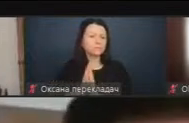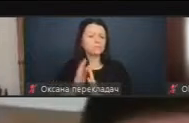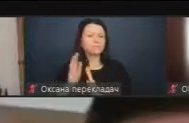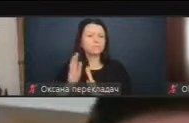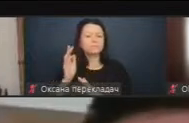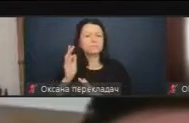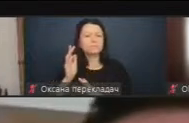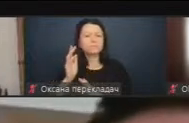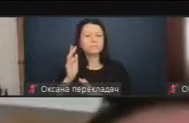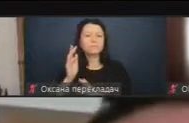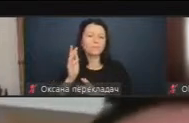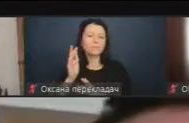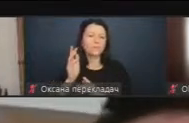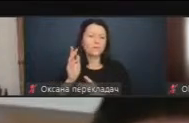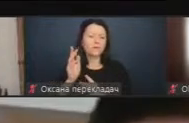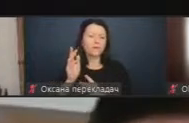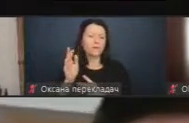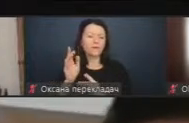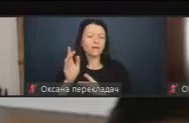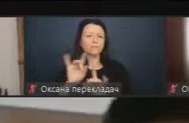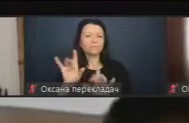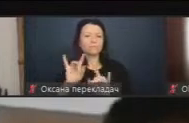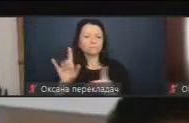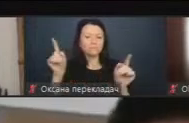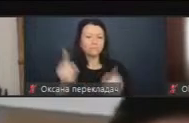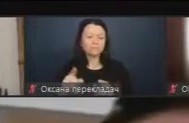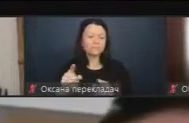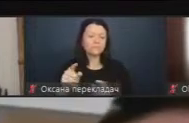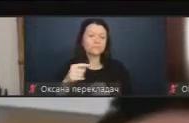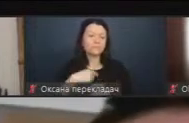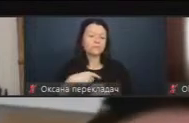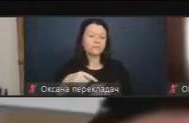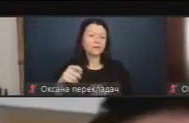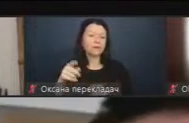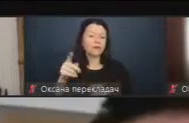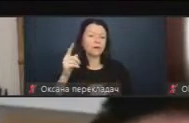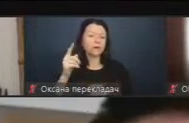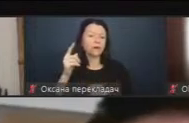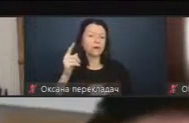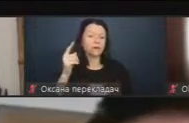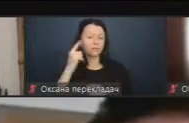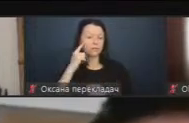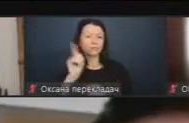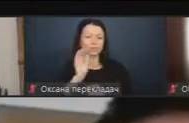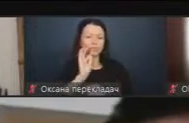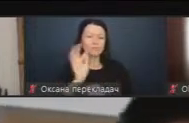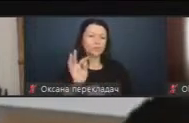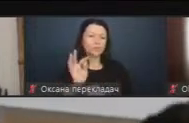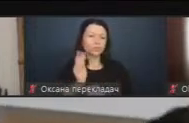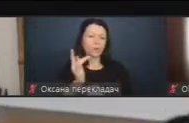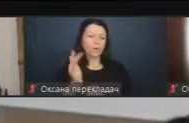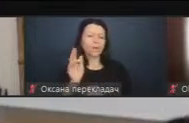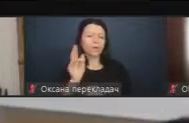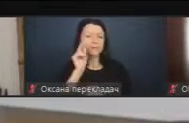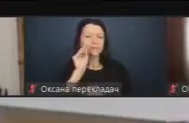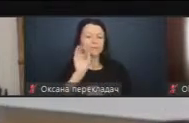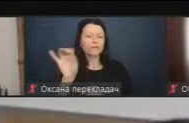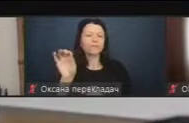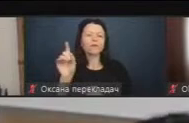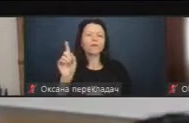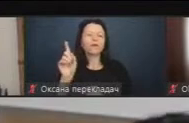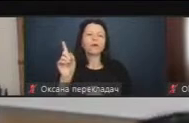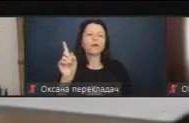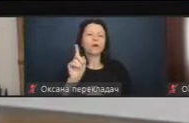we consider in the European Disability Forum very important is the